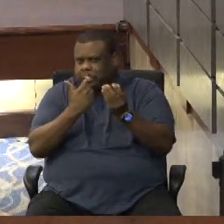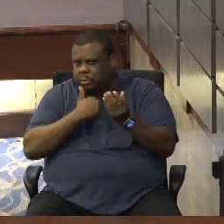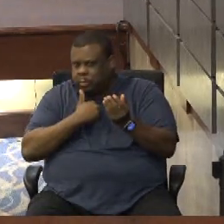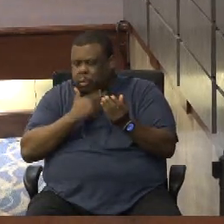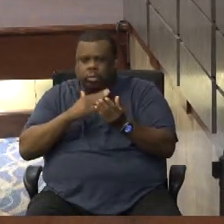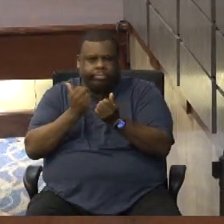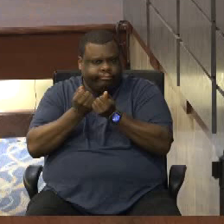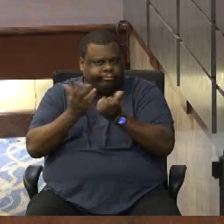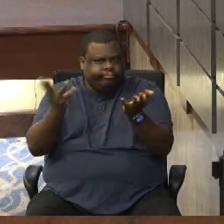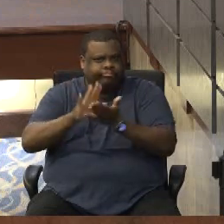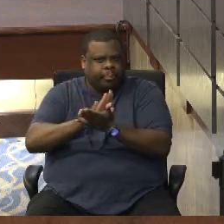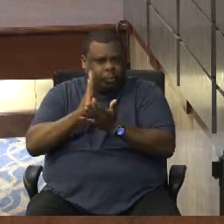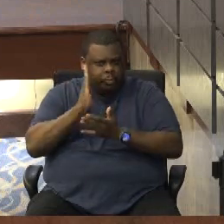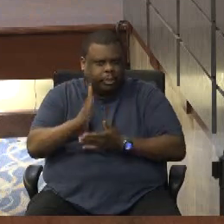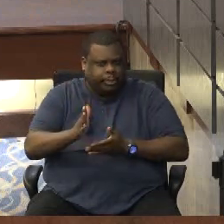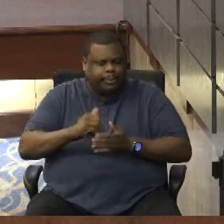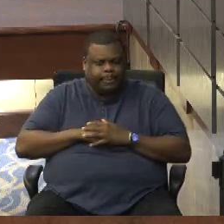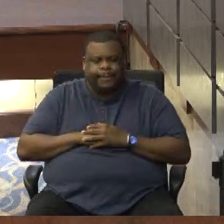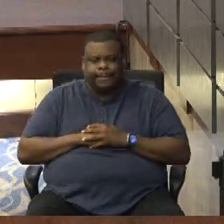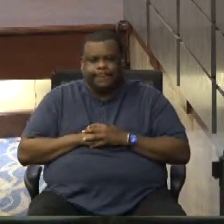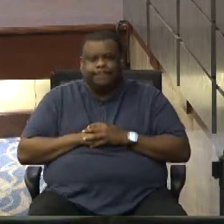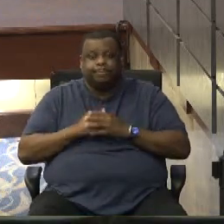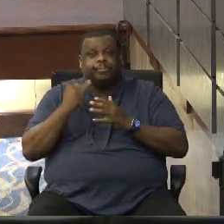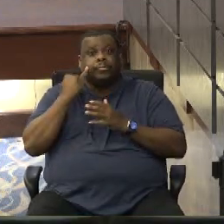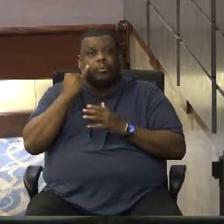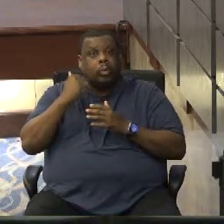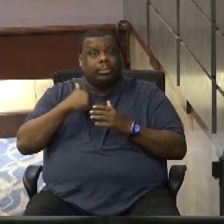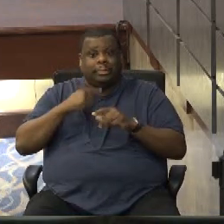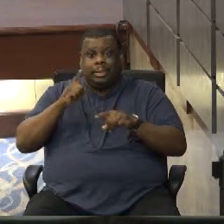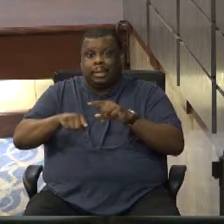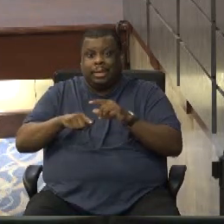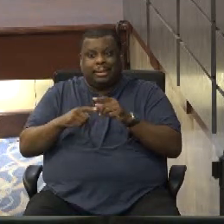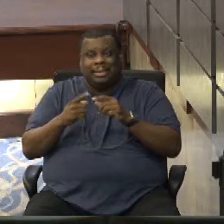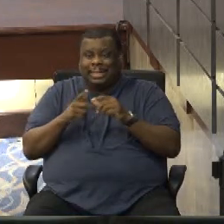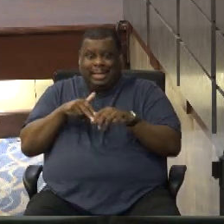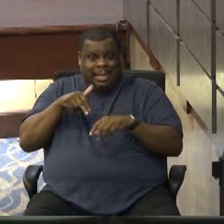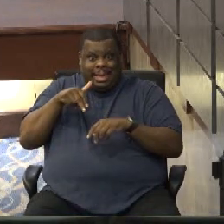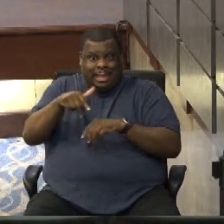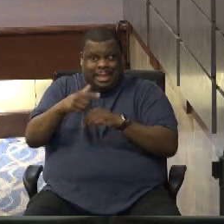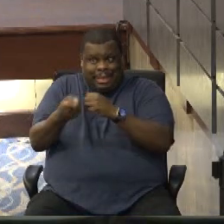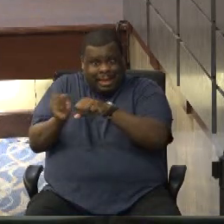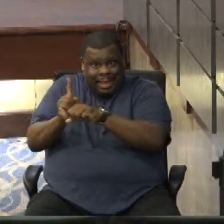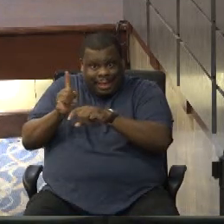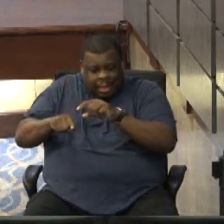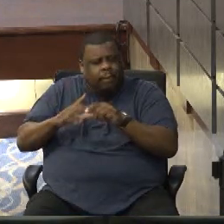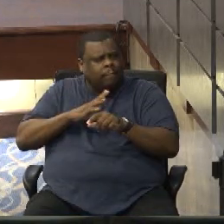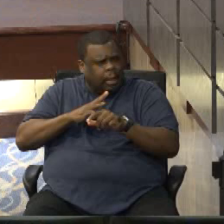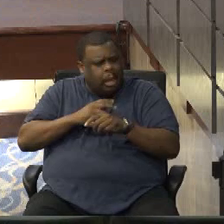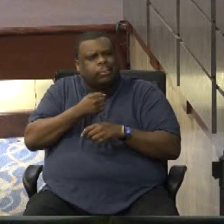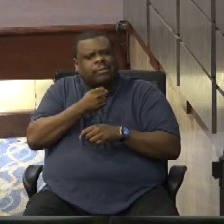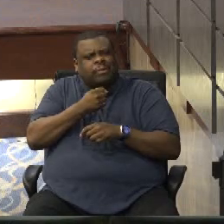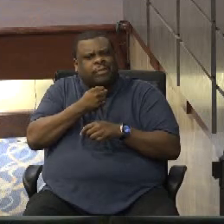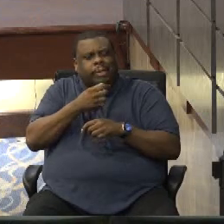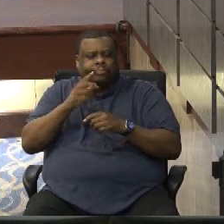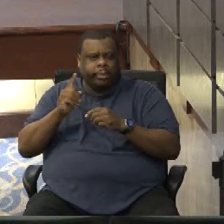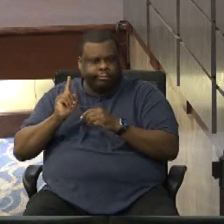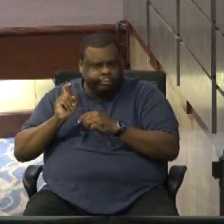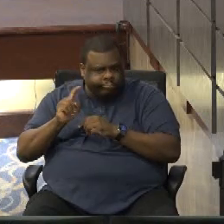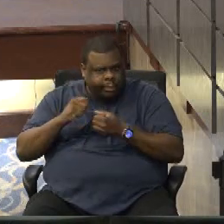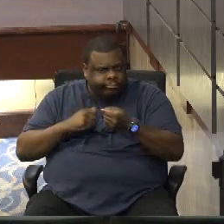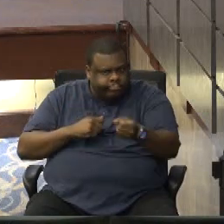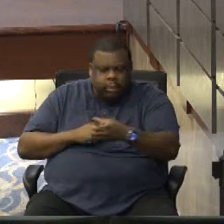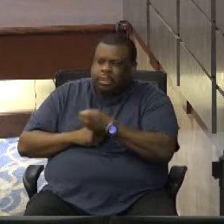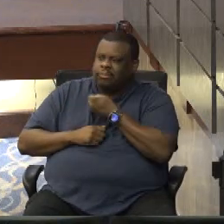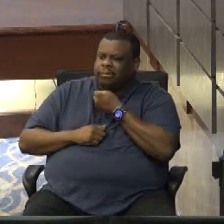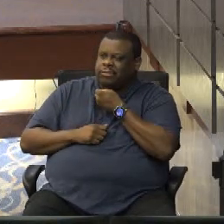to council. And if you're unable to approach the podium due to physical limitations, a microphone is available to be brought to you. Is there